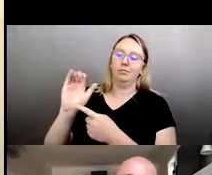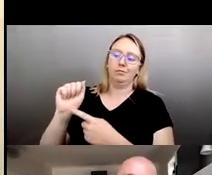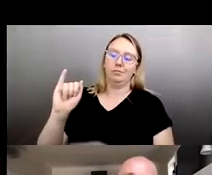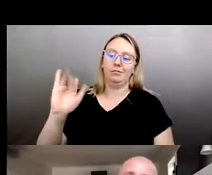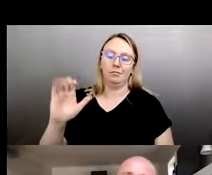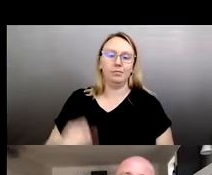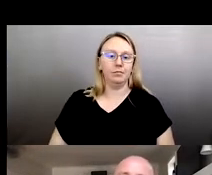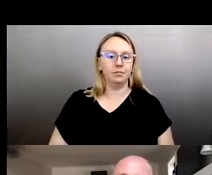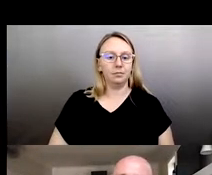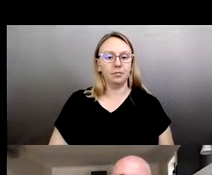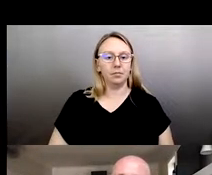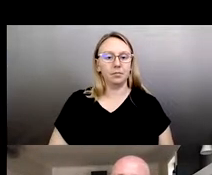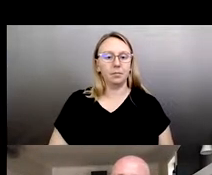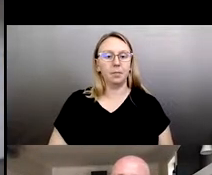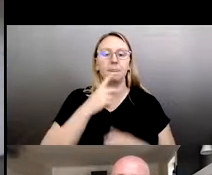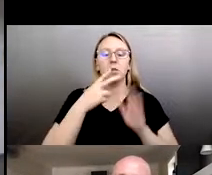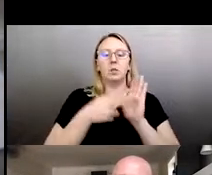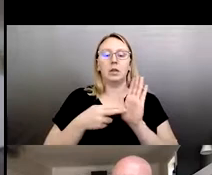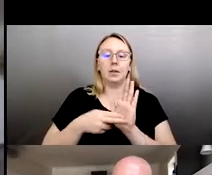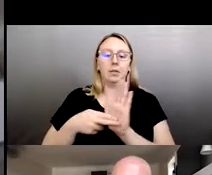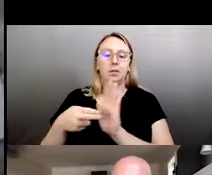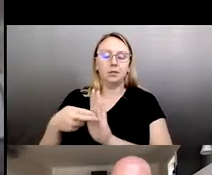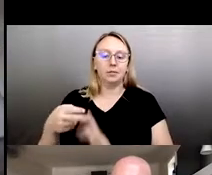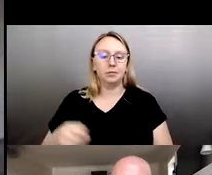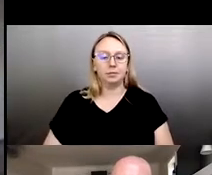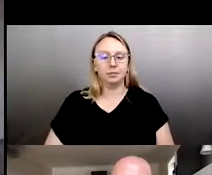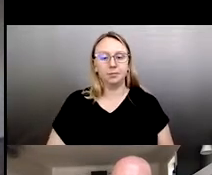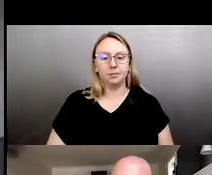the locations that Joachim was supposedly depicting.